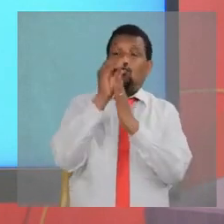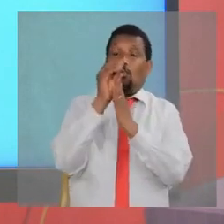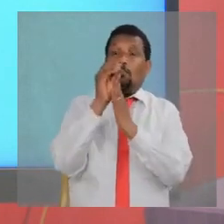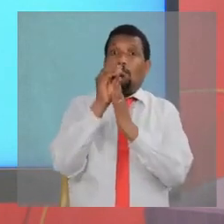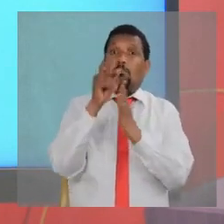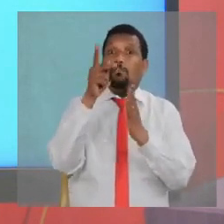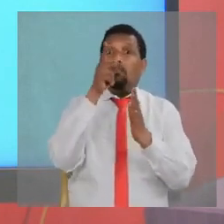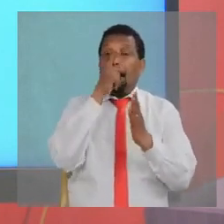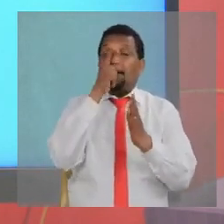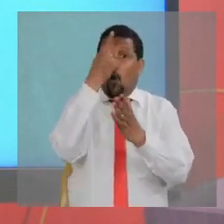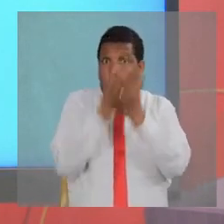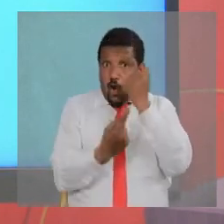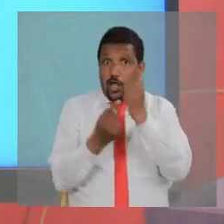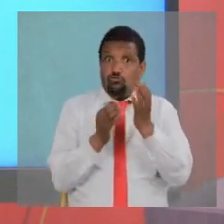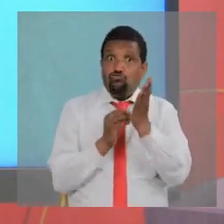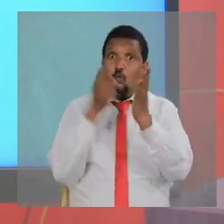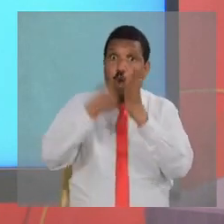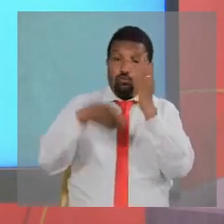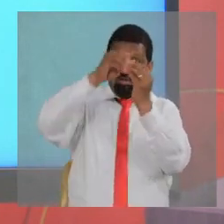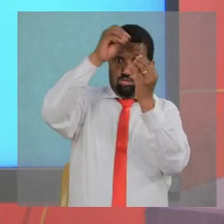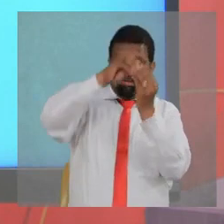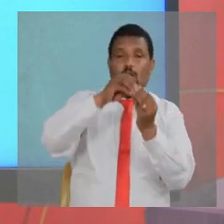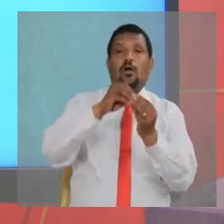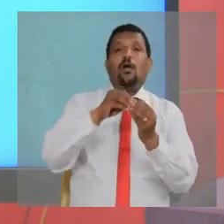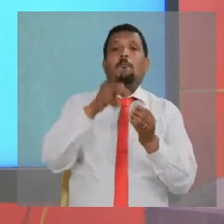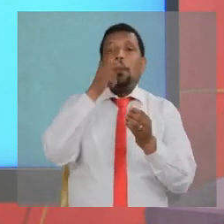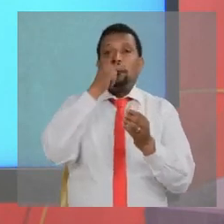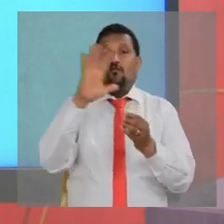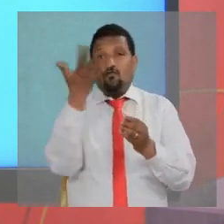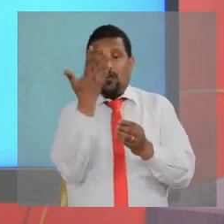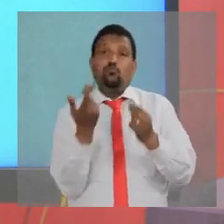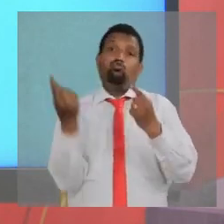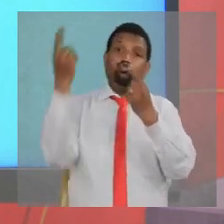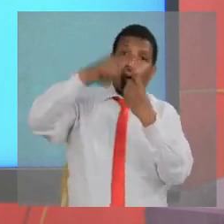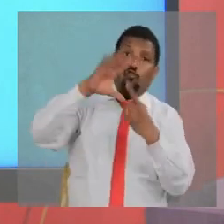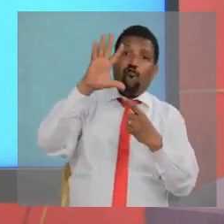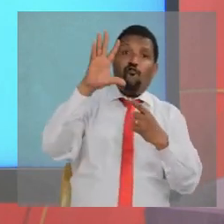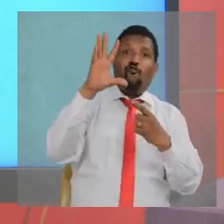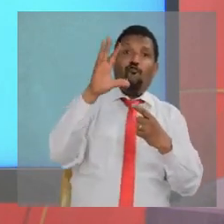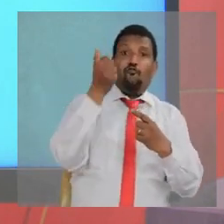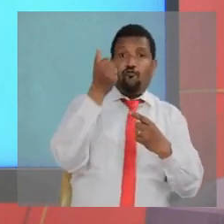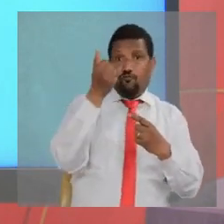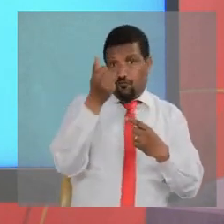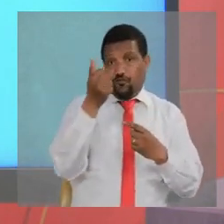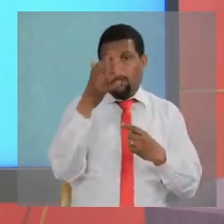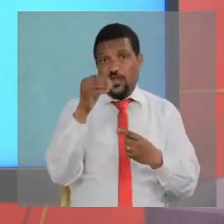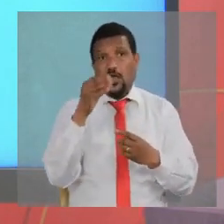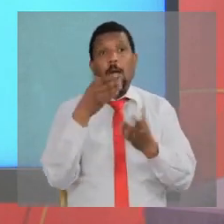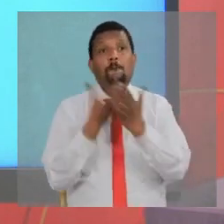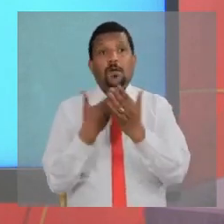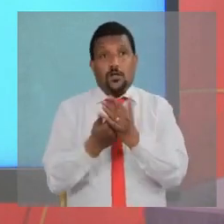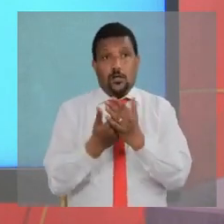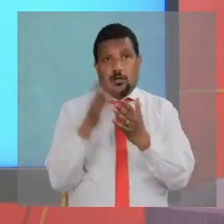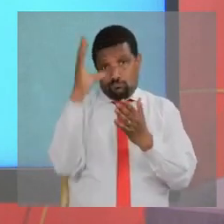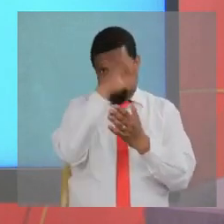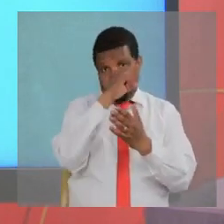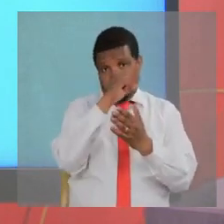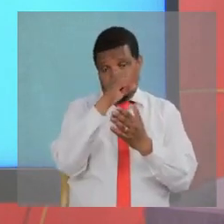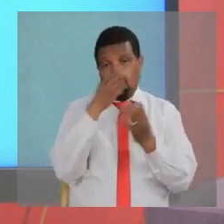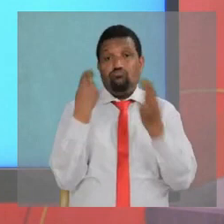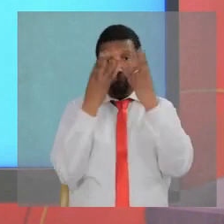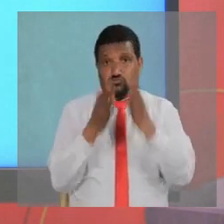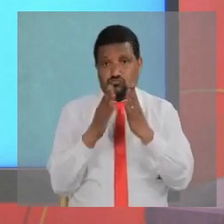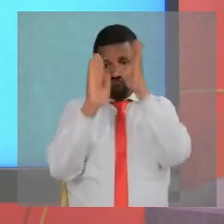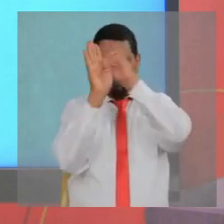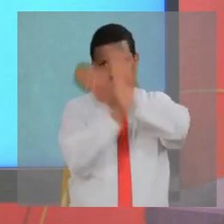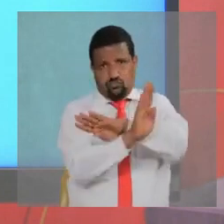of Pepsi only, if Pepsi increases from 5 birr to 50 birr, now consumers of Pepsi will